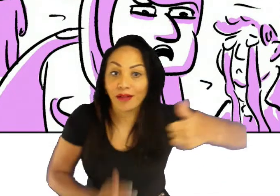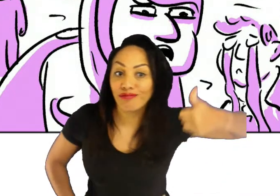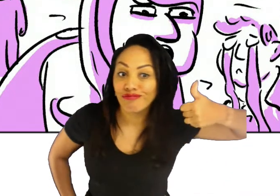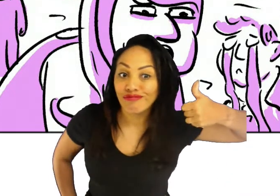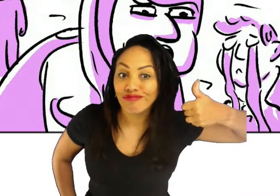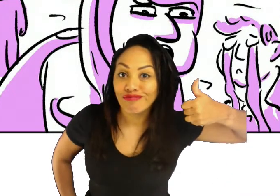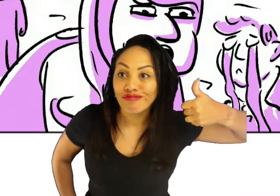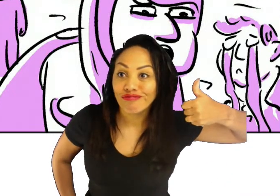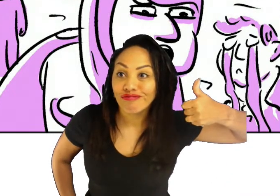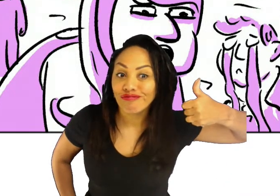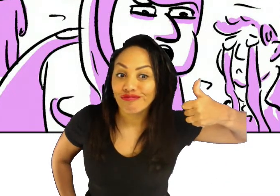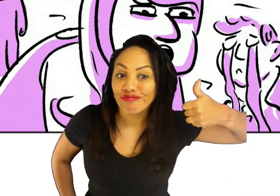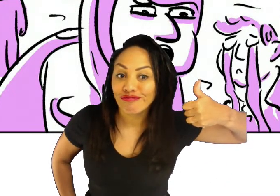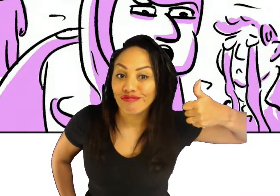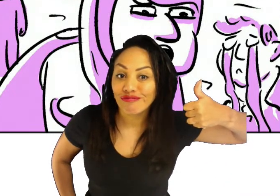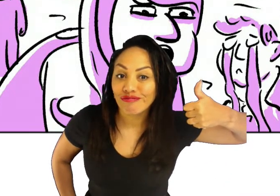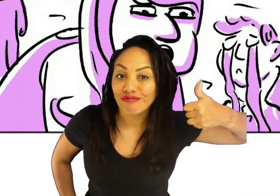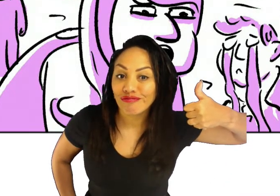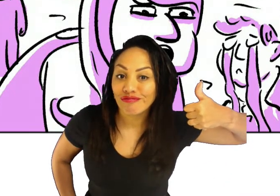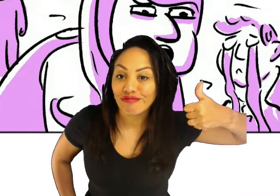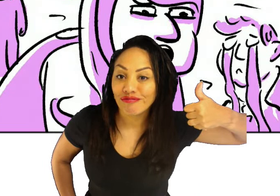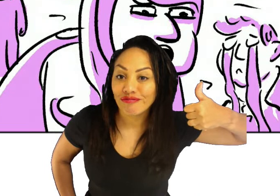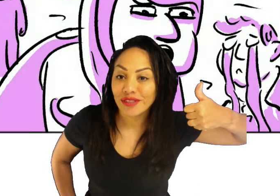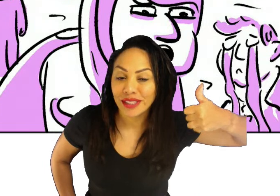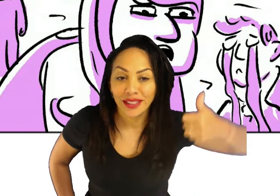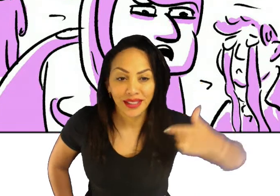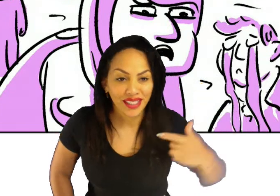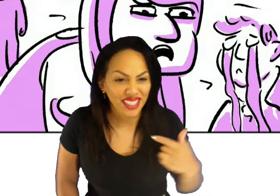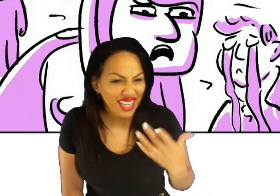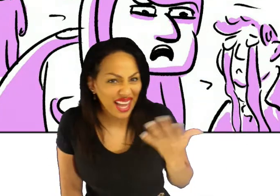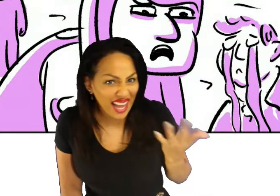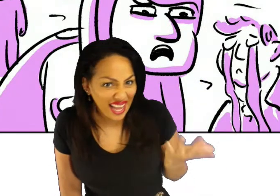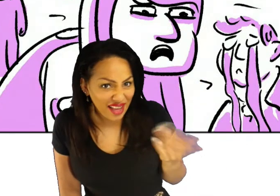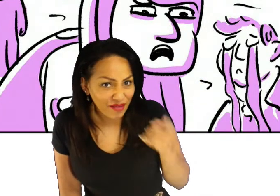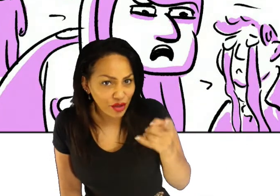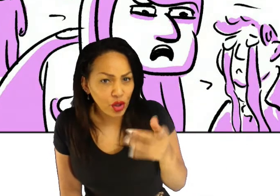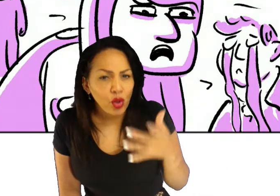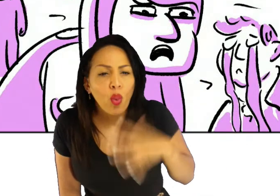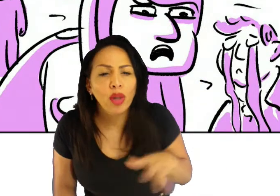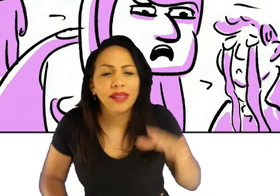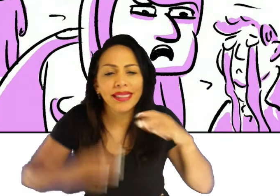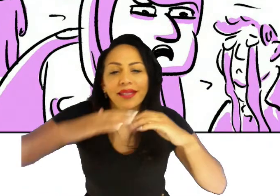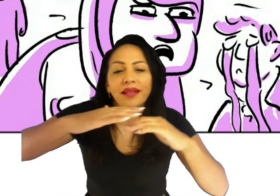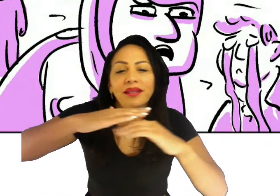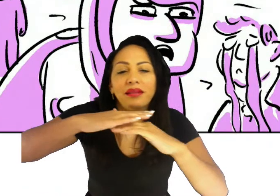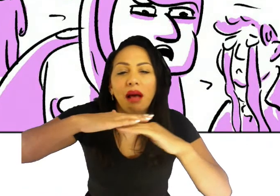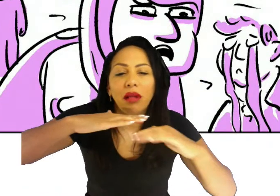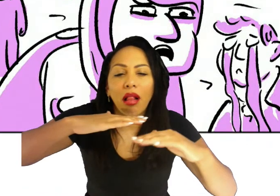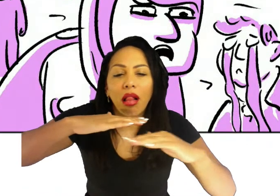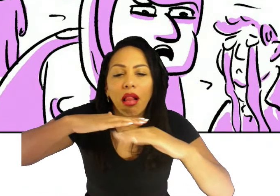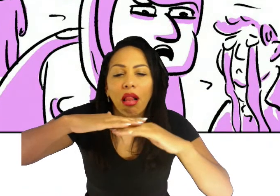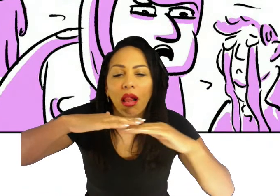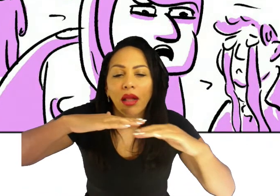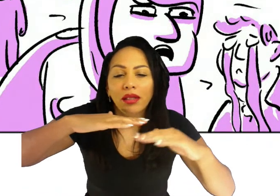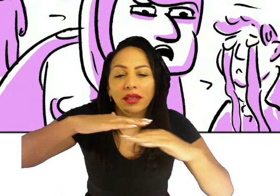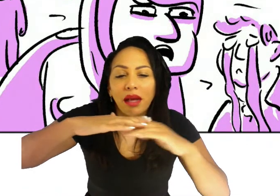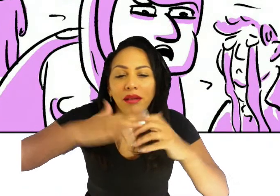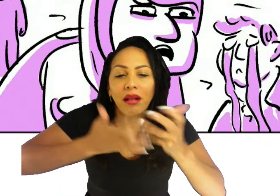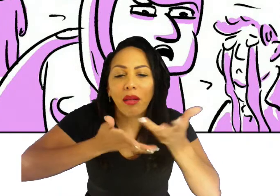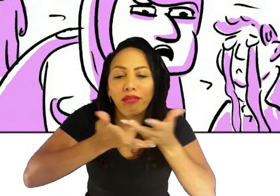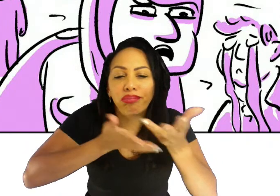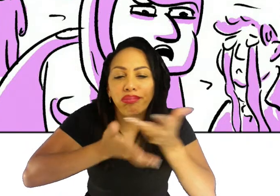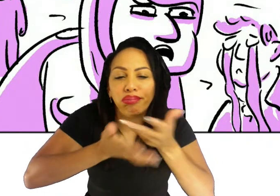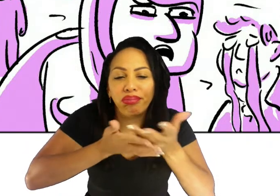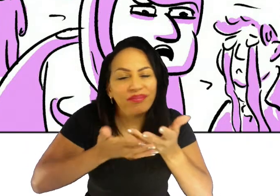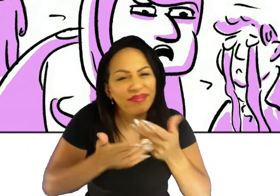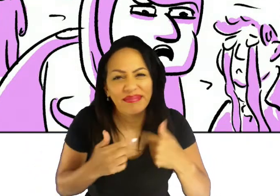If you wanted nuance, you came to the wrong talk. I don't really do a lot of that, subtlety not my thing. When